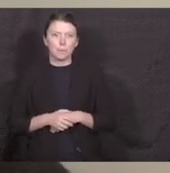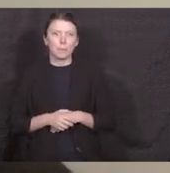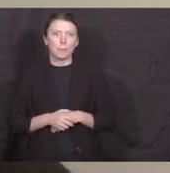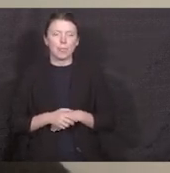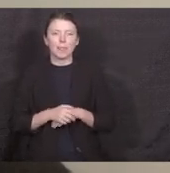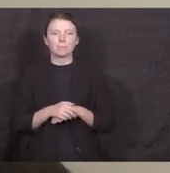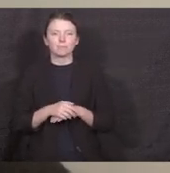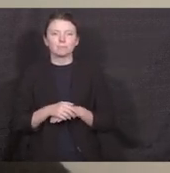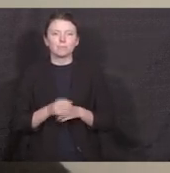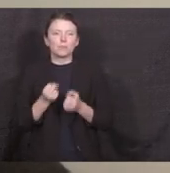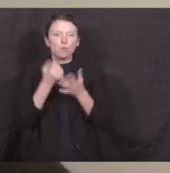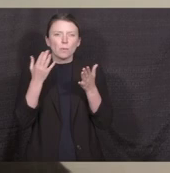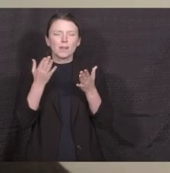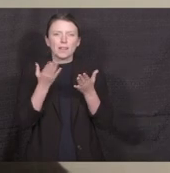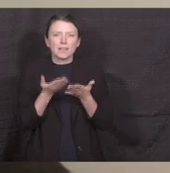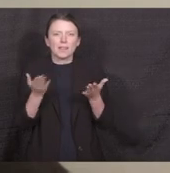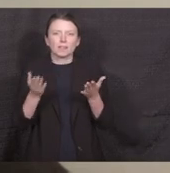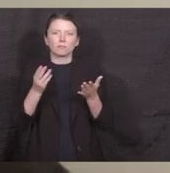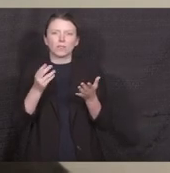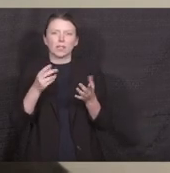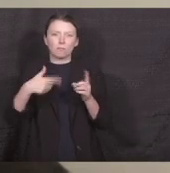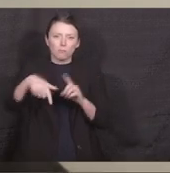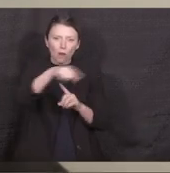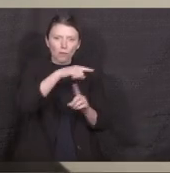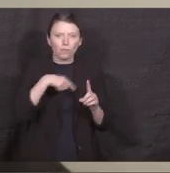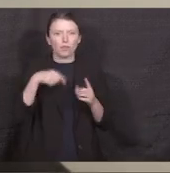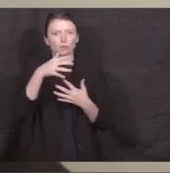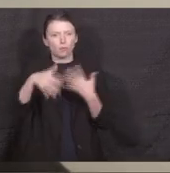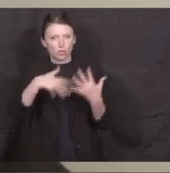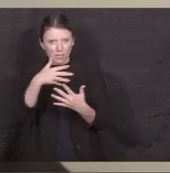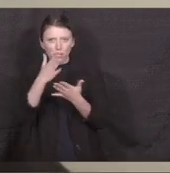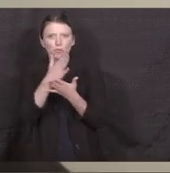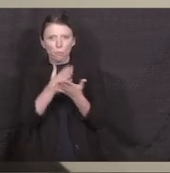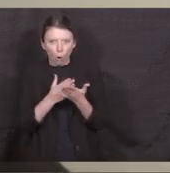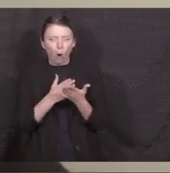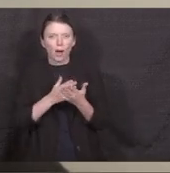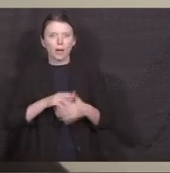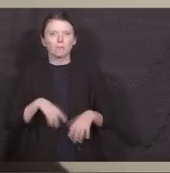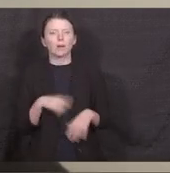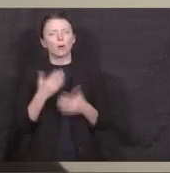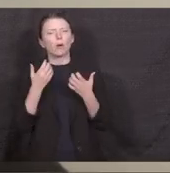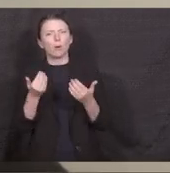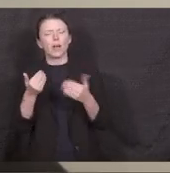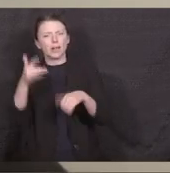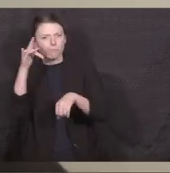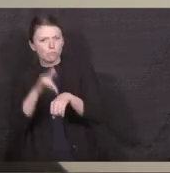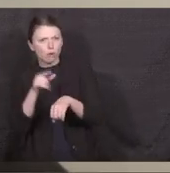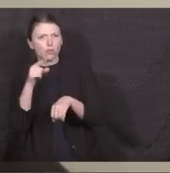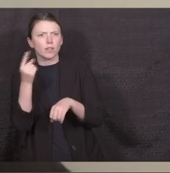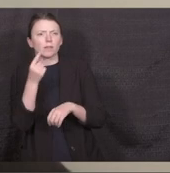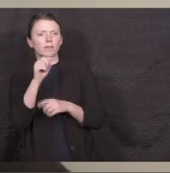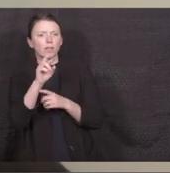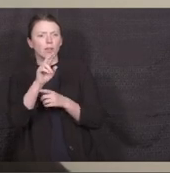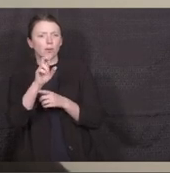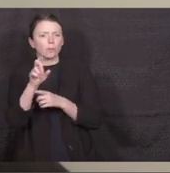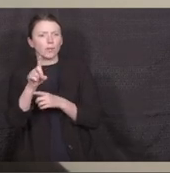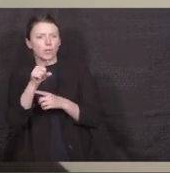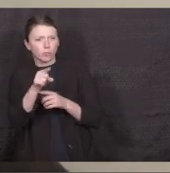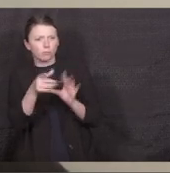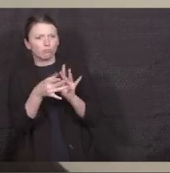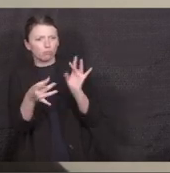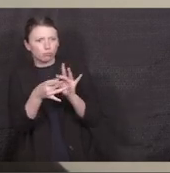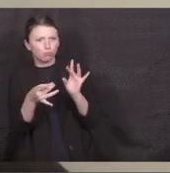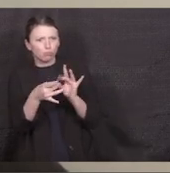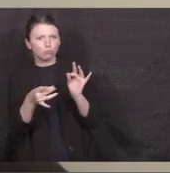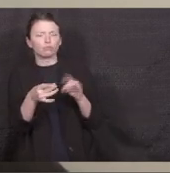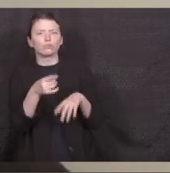really revolve around the socialization aspect. But I'd like to touch on something that Mr. Reed spoke about